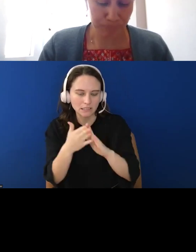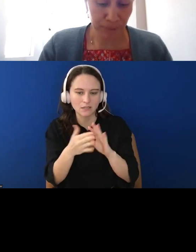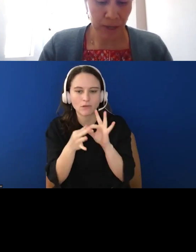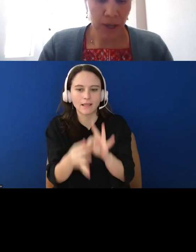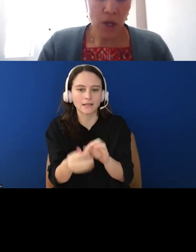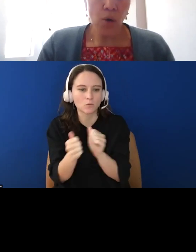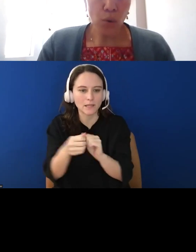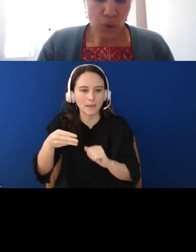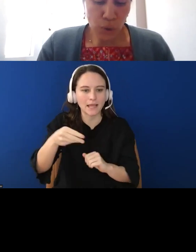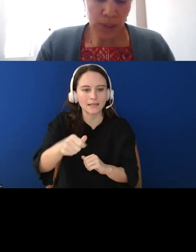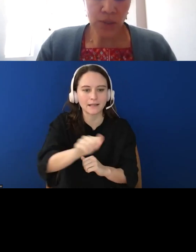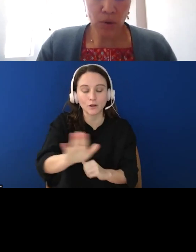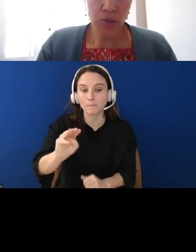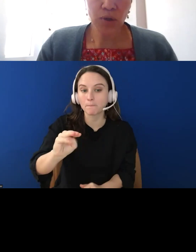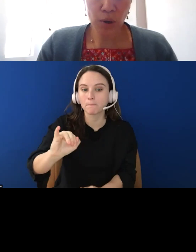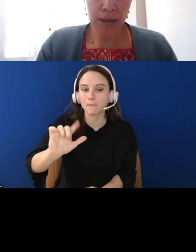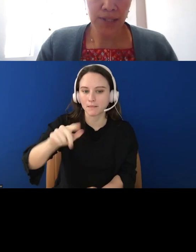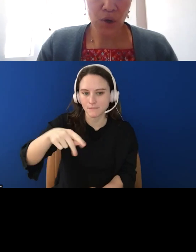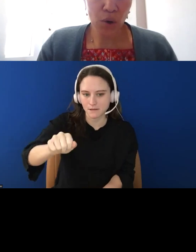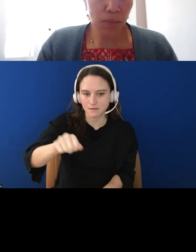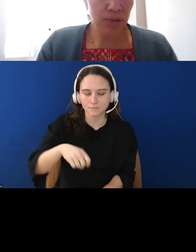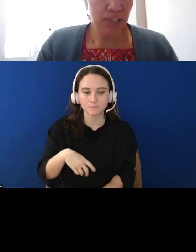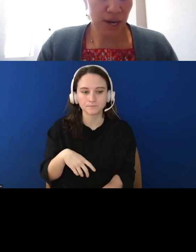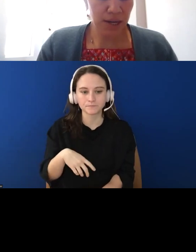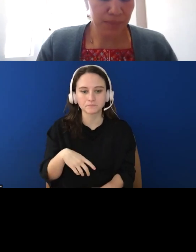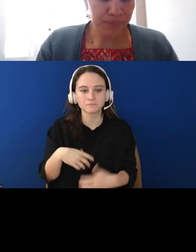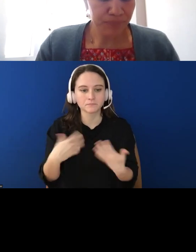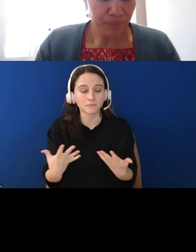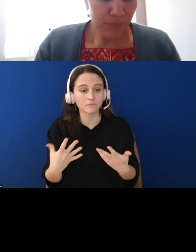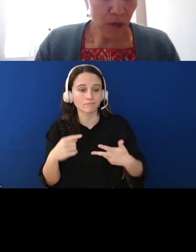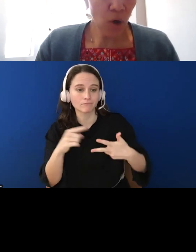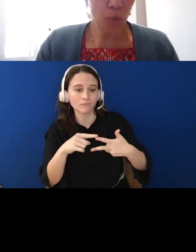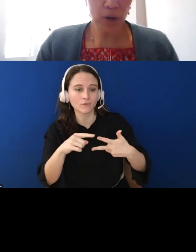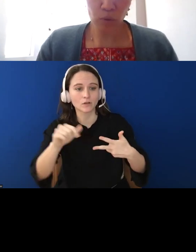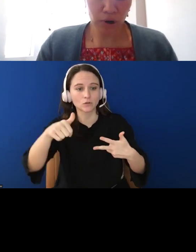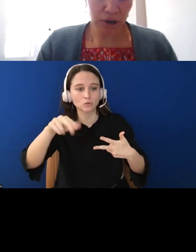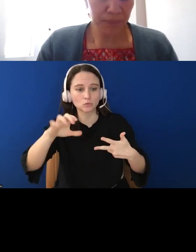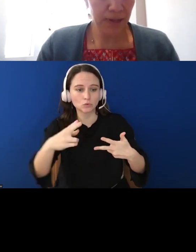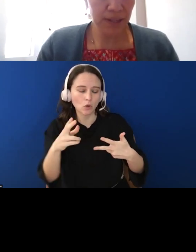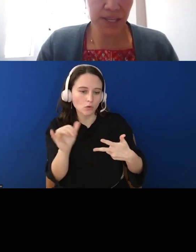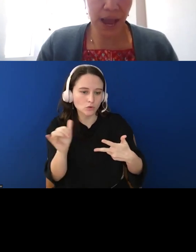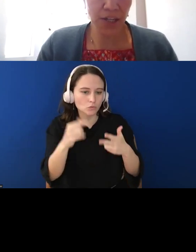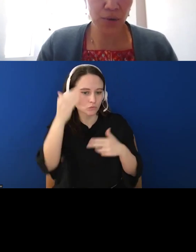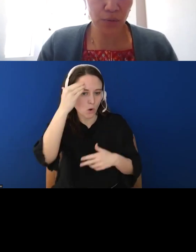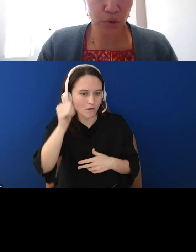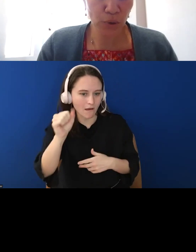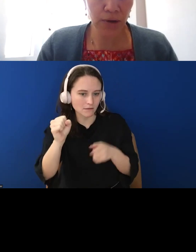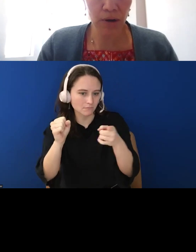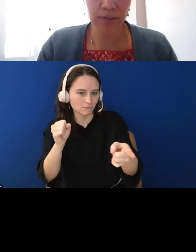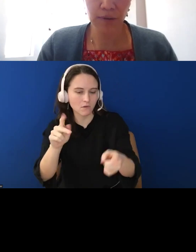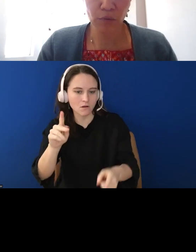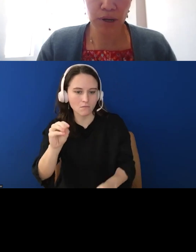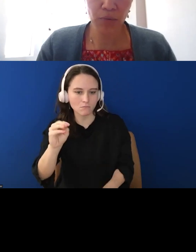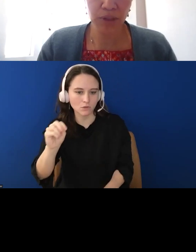milpa. Uchuj is also known as common chak, communal work. It is the action of